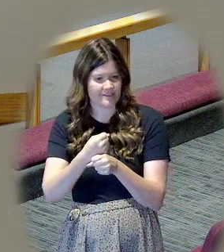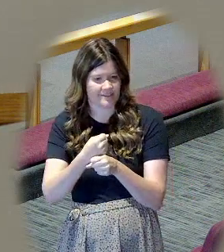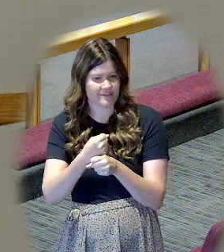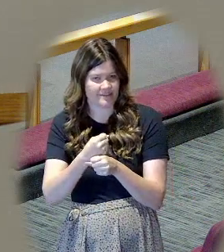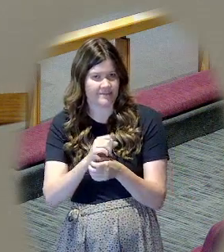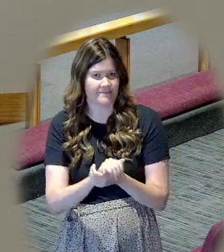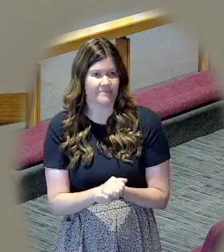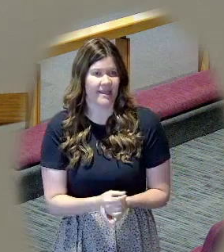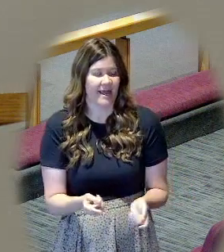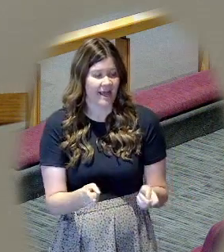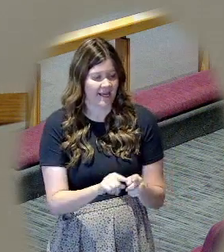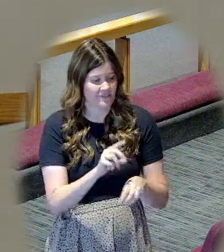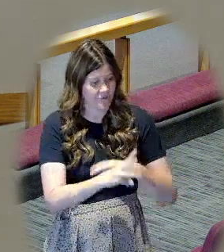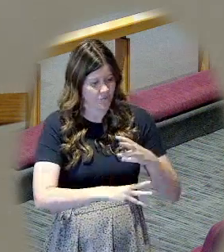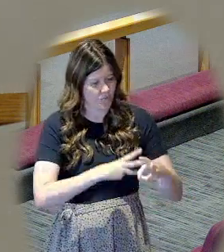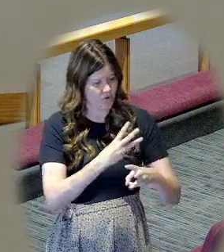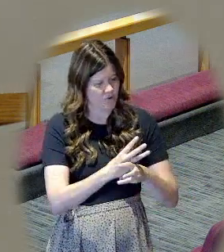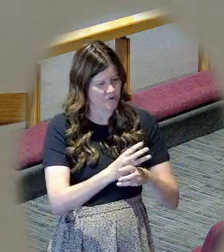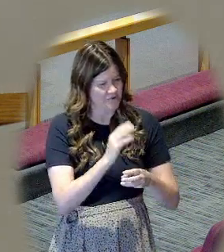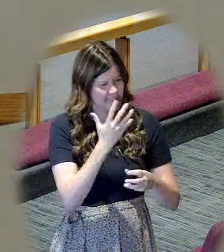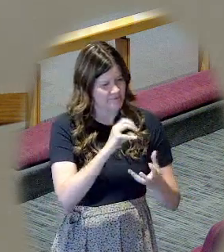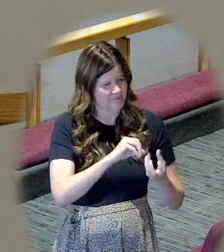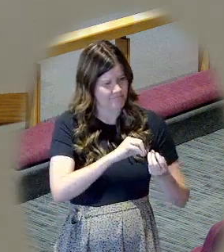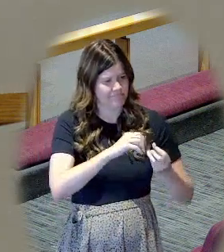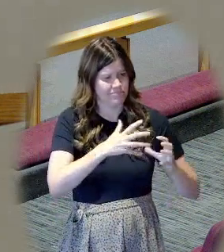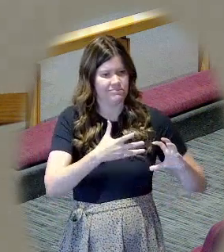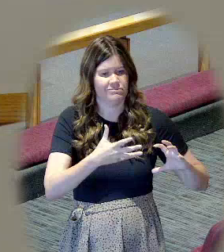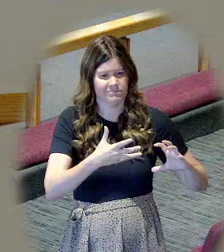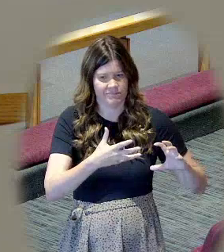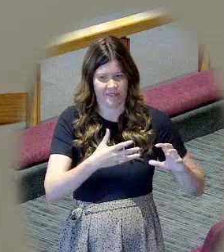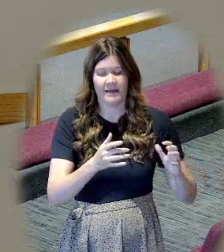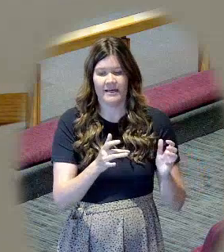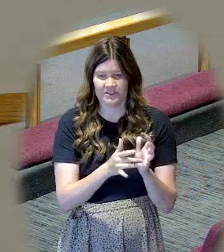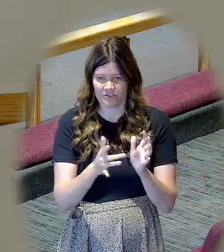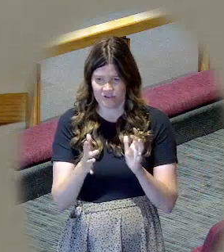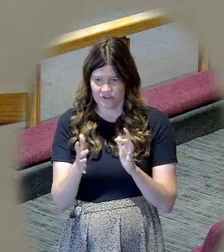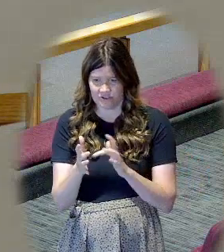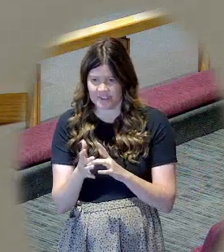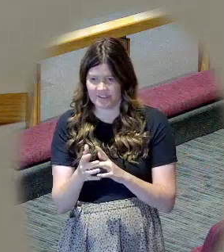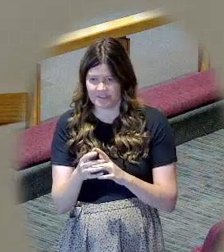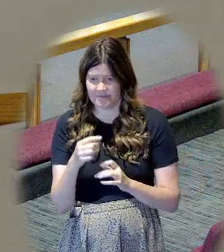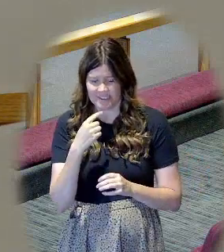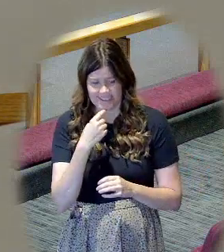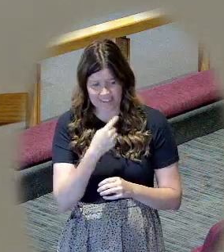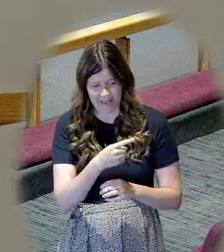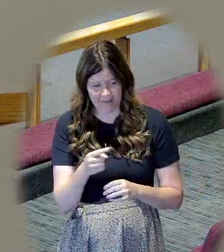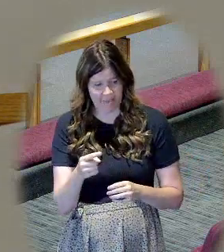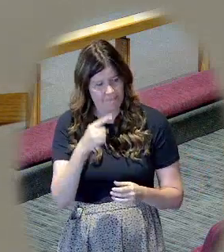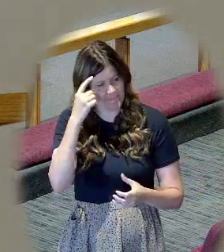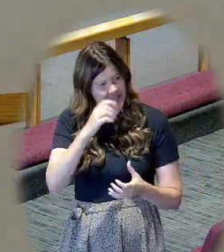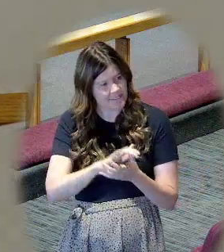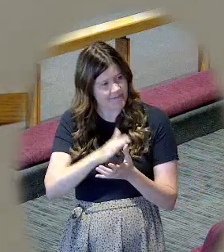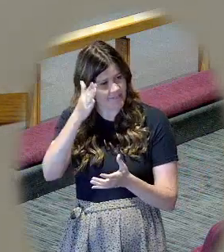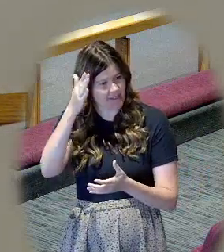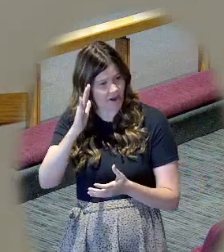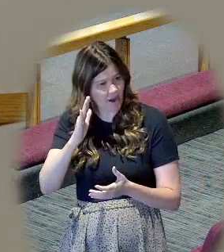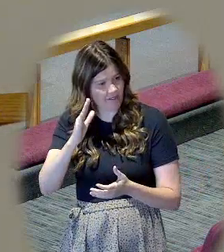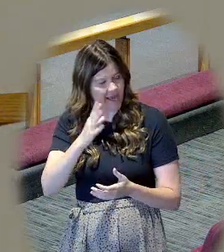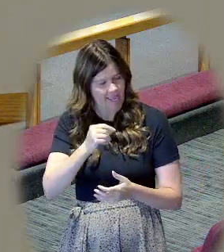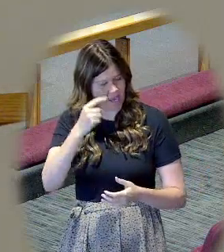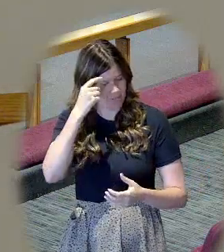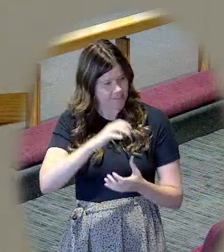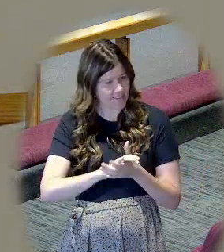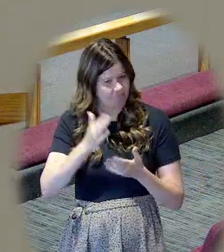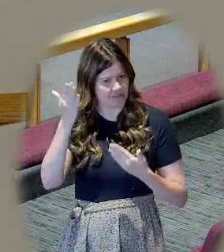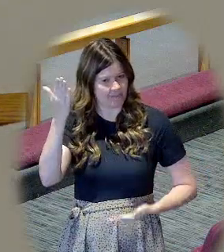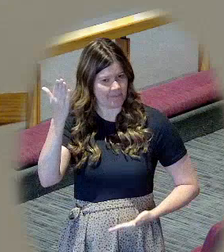As their world was falling apart around them, that's exactly what Jesus is saying. He says, believe in God, believe also in me. But really